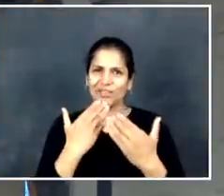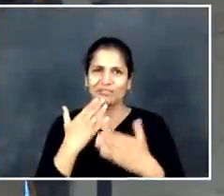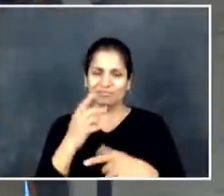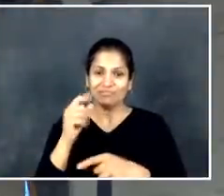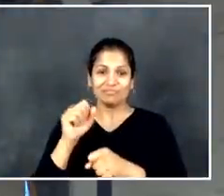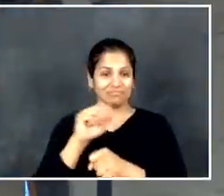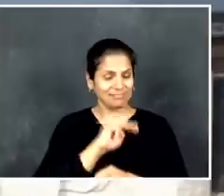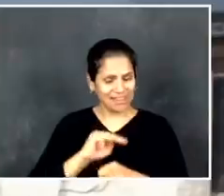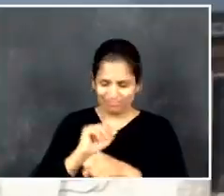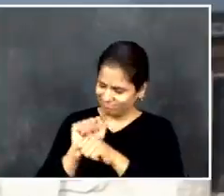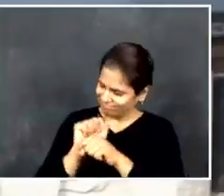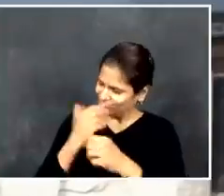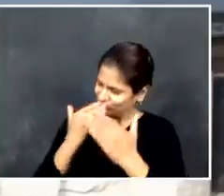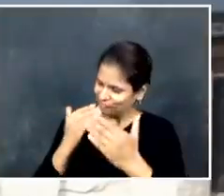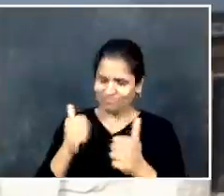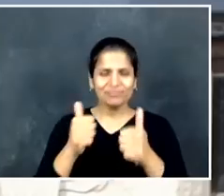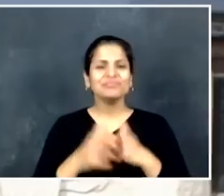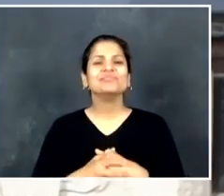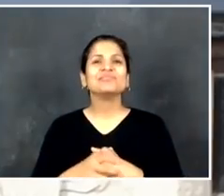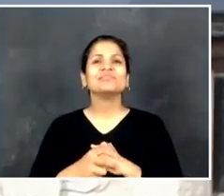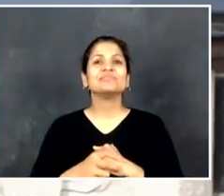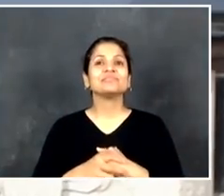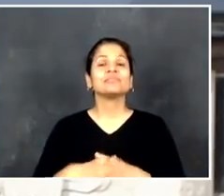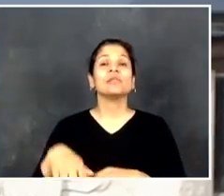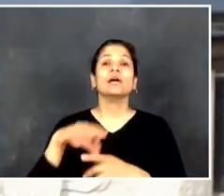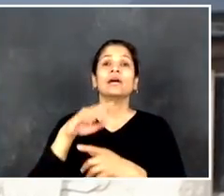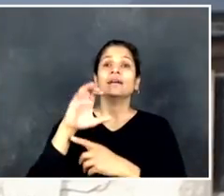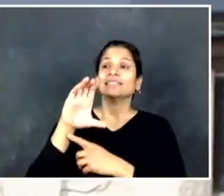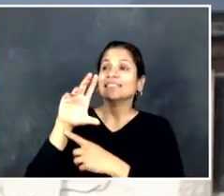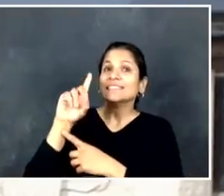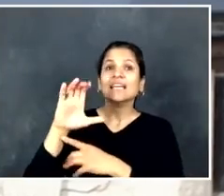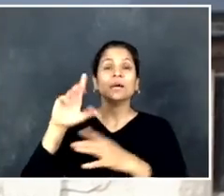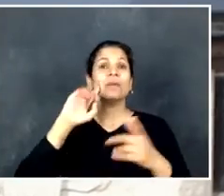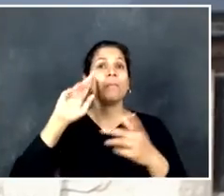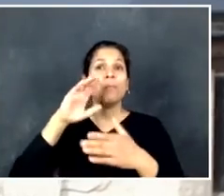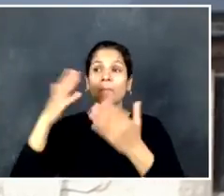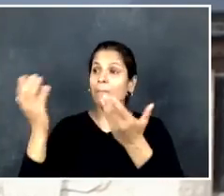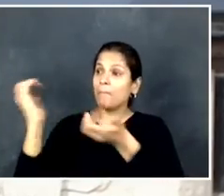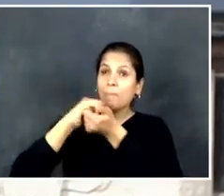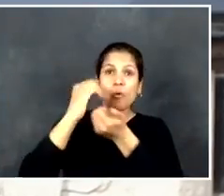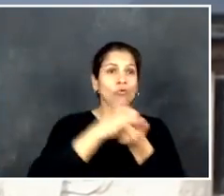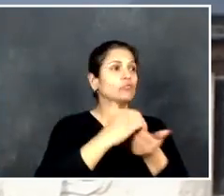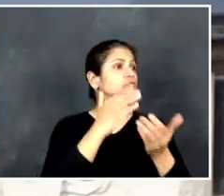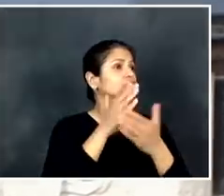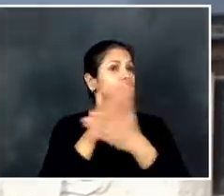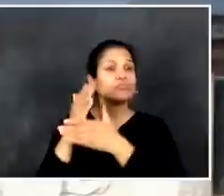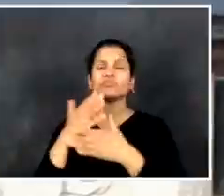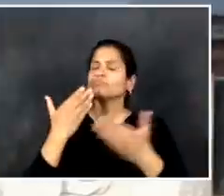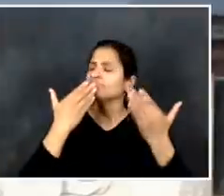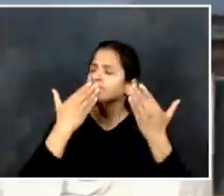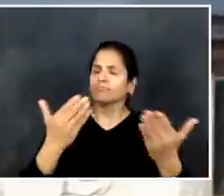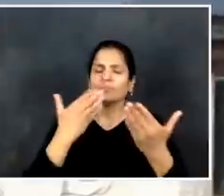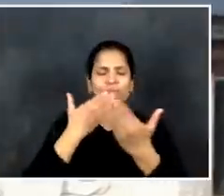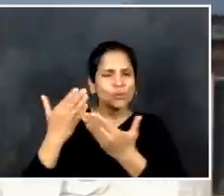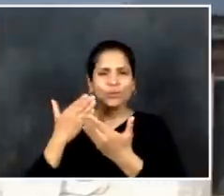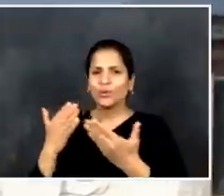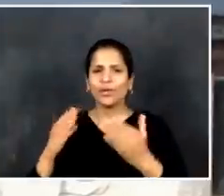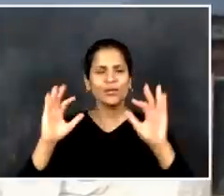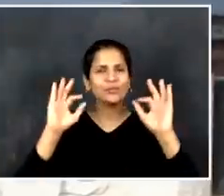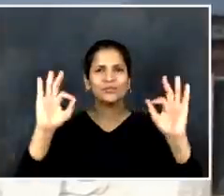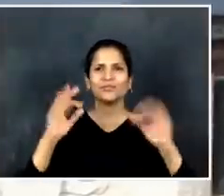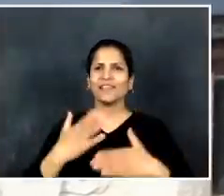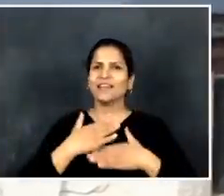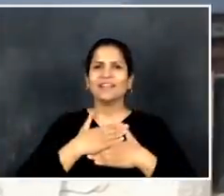colleagues who did this amazing work. And please thank your teams and all those folks who spent all those long hours and everyone they consulted with. It was